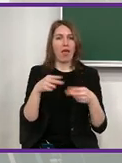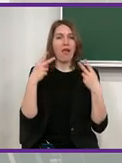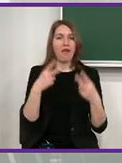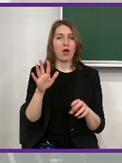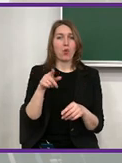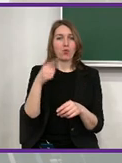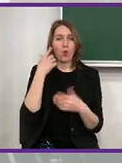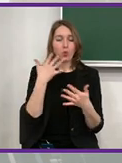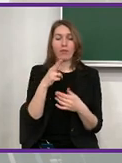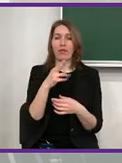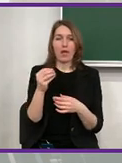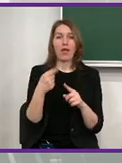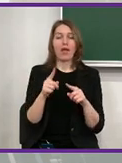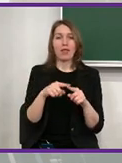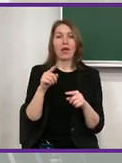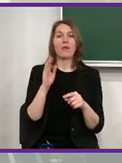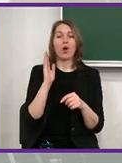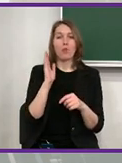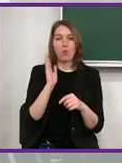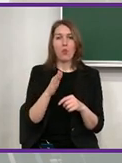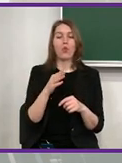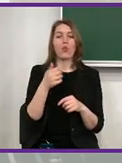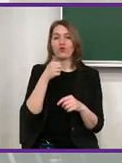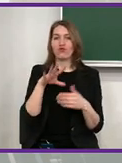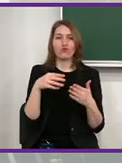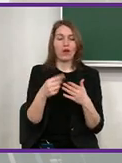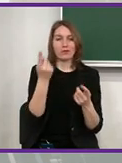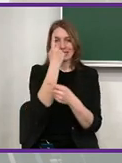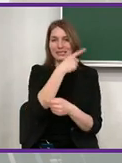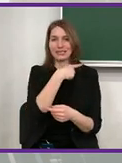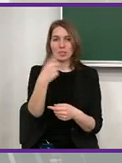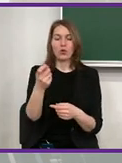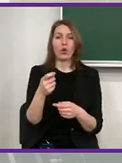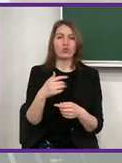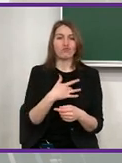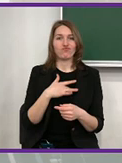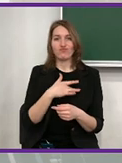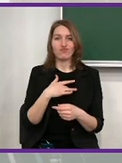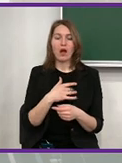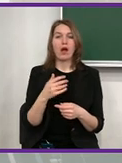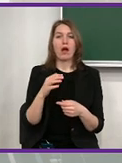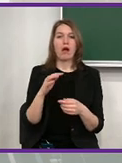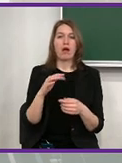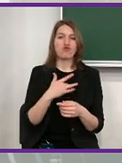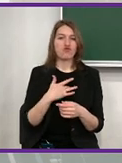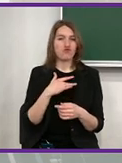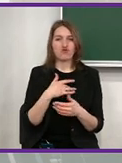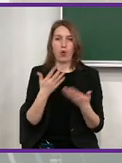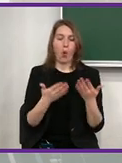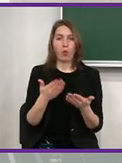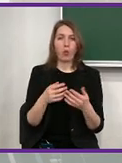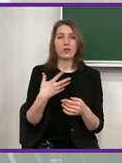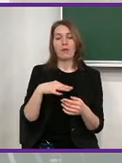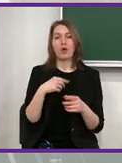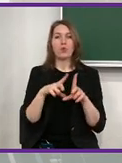of goods and services of a specific company. Does it mean that the company doesn't have to think about it? No, it still has to be reported,